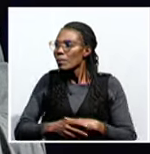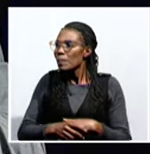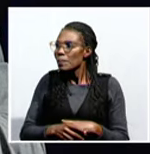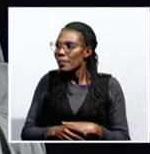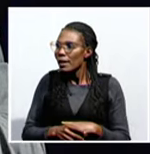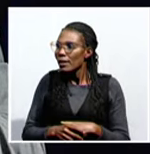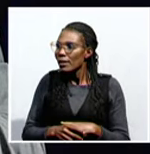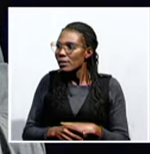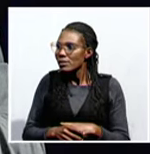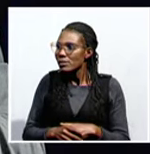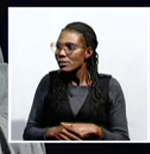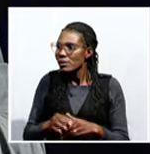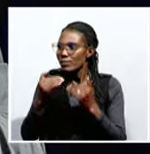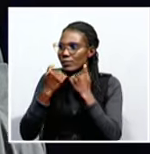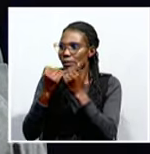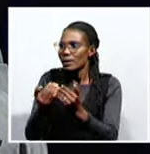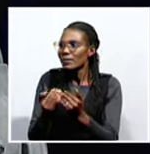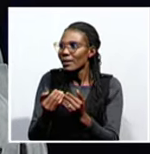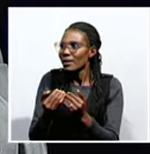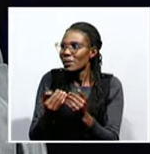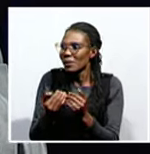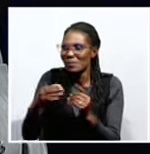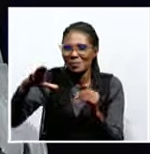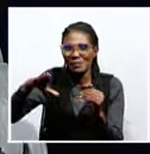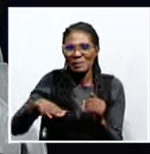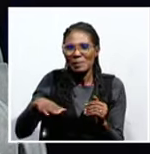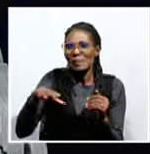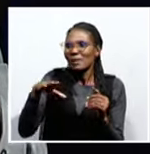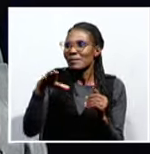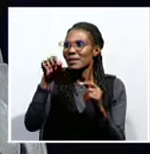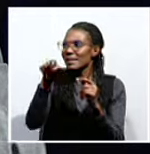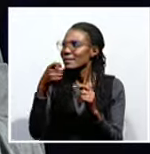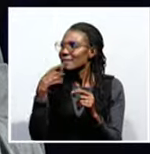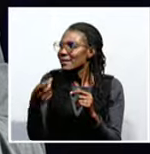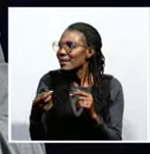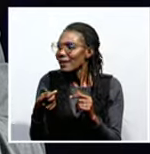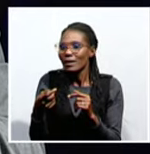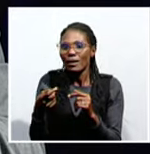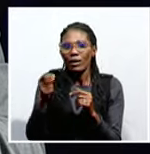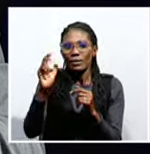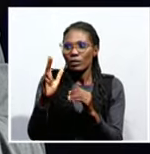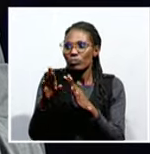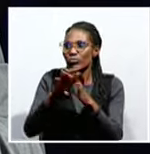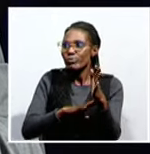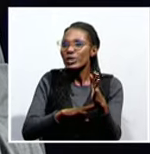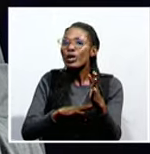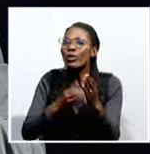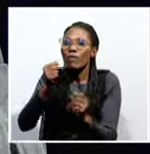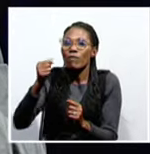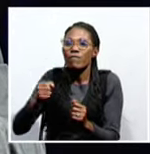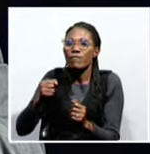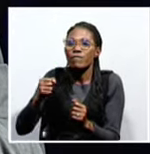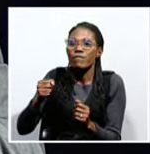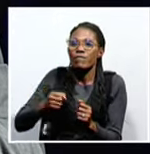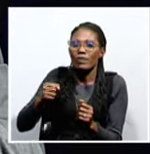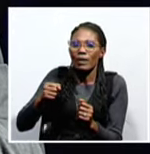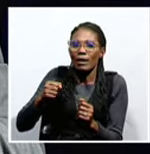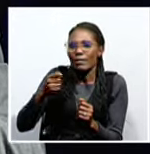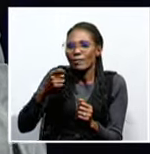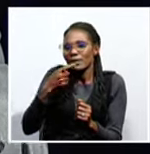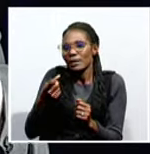Honorable Governor Kashirwa yesterday was mentioning that he was at his, showed up at his father's funeral unannounced and assisted the